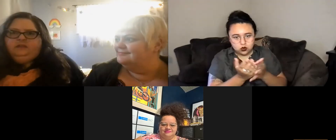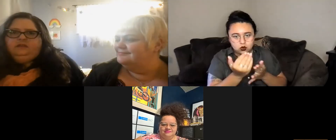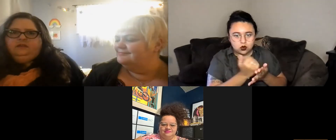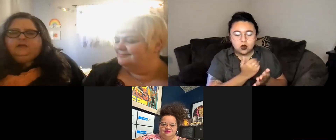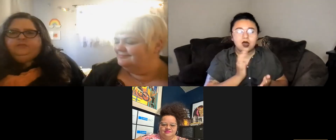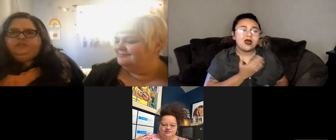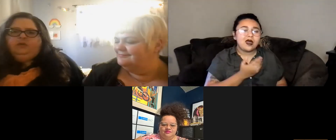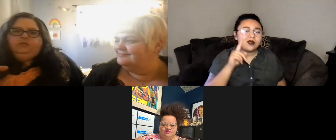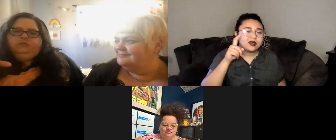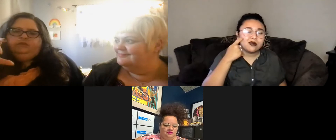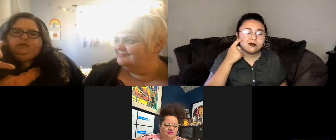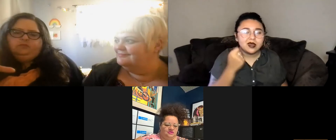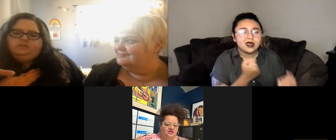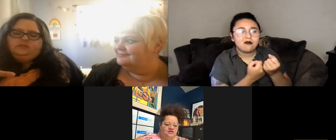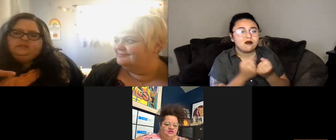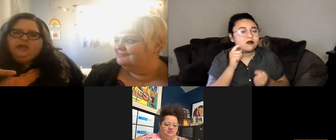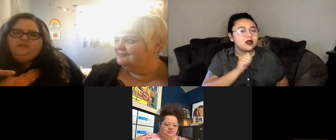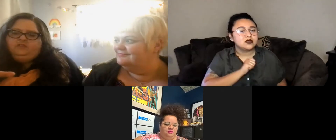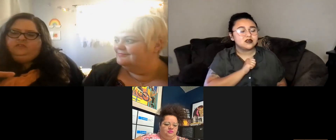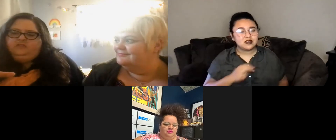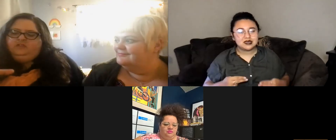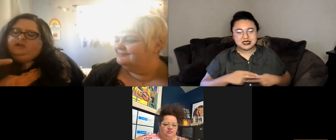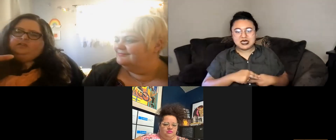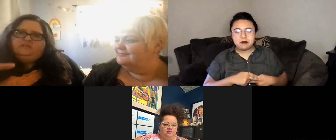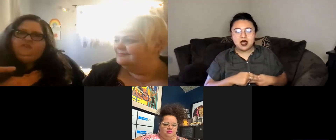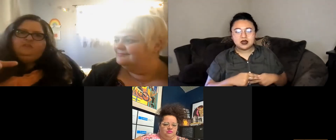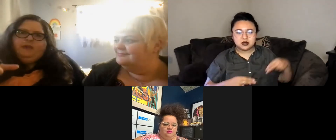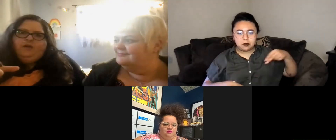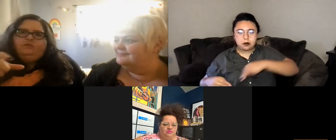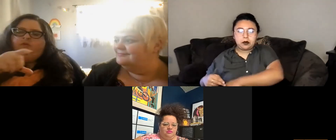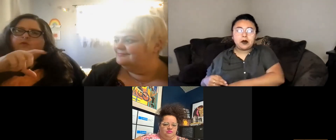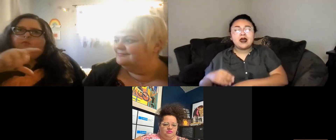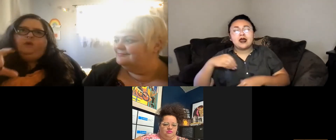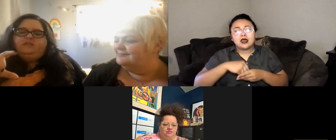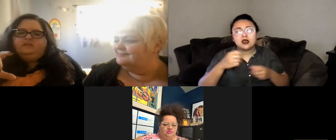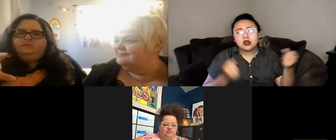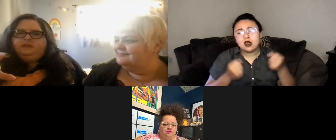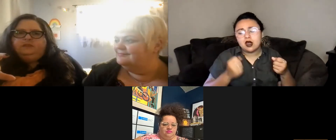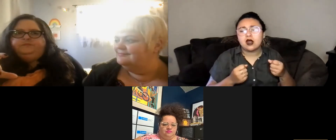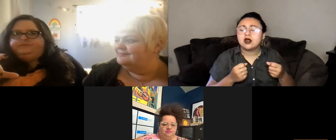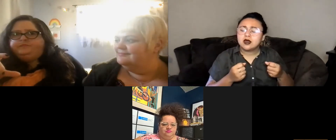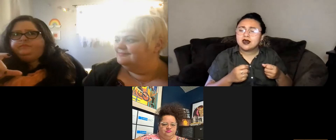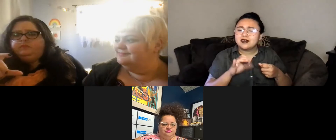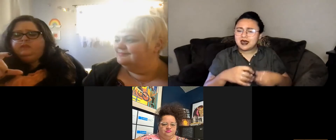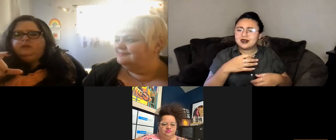advocating. So like that is just a decision about what is going to